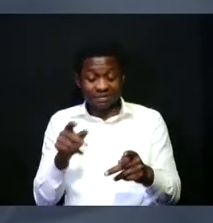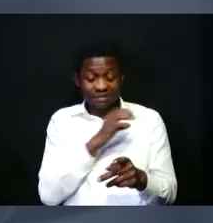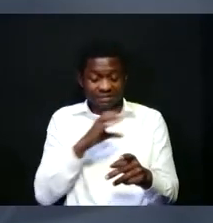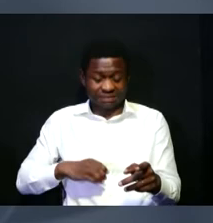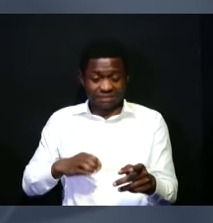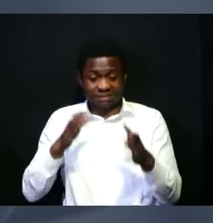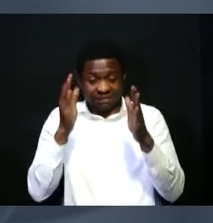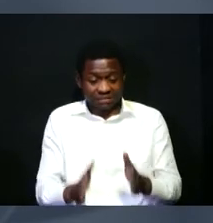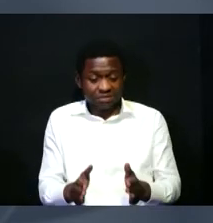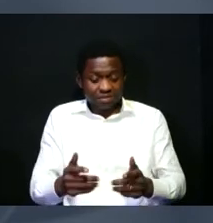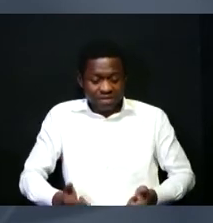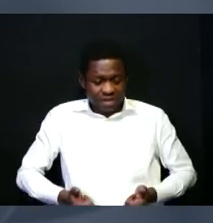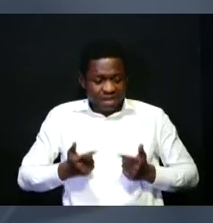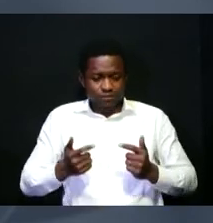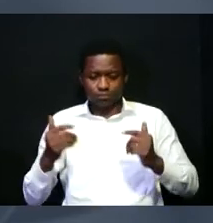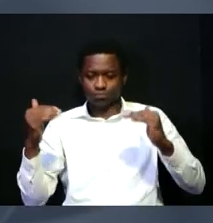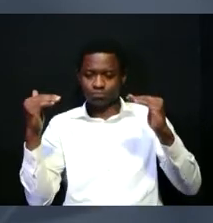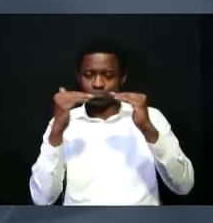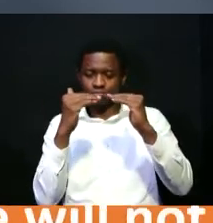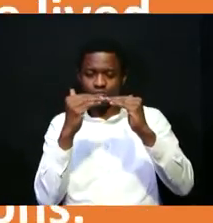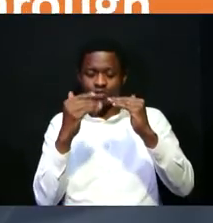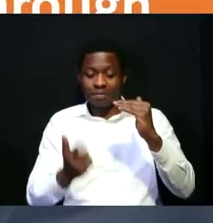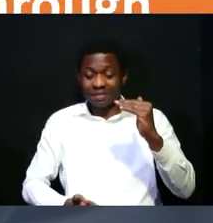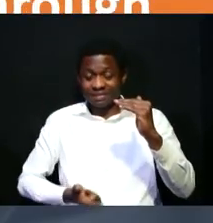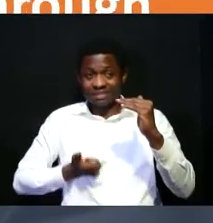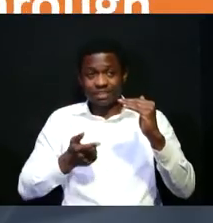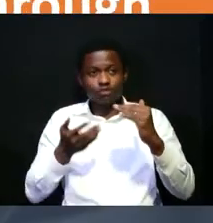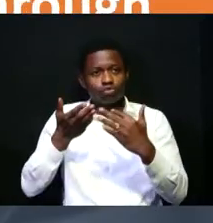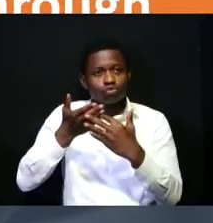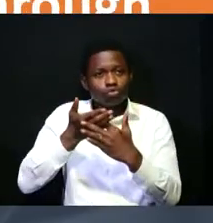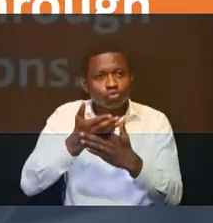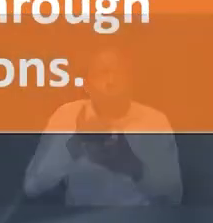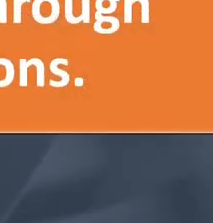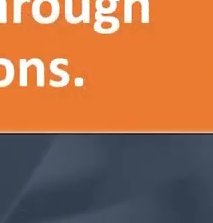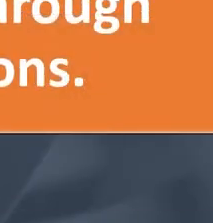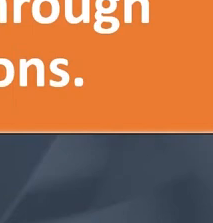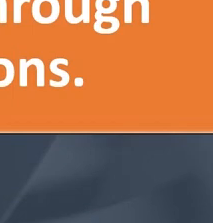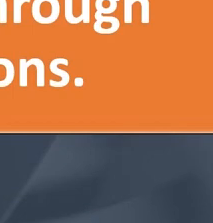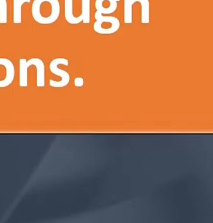must be lived through the will, not through mere